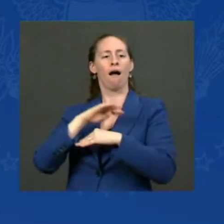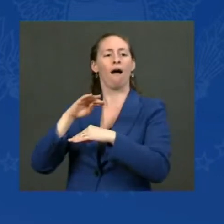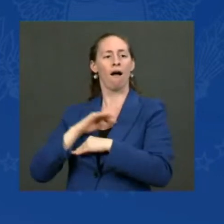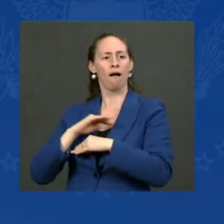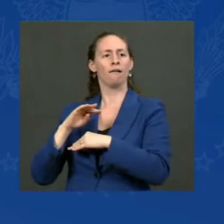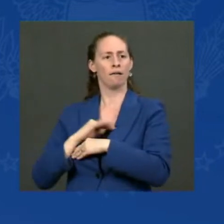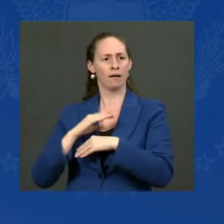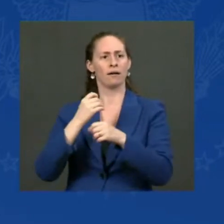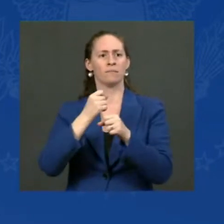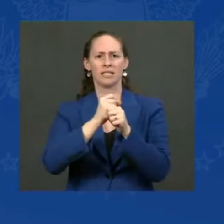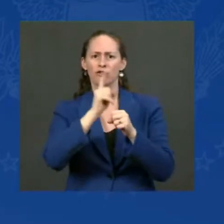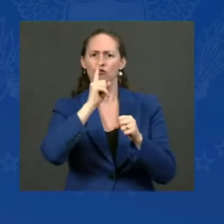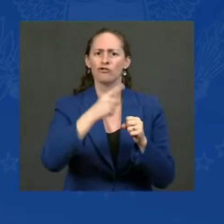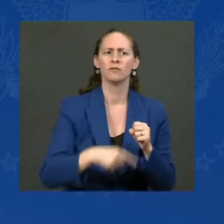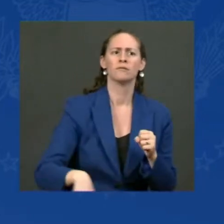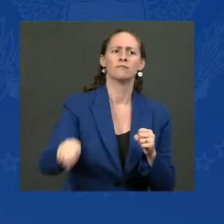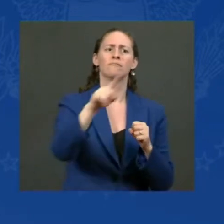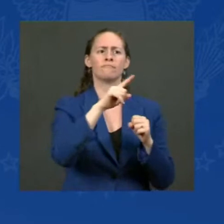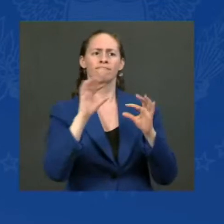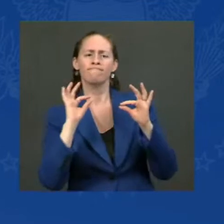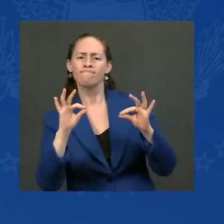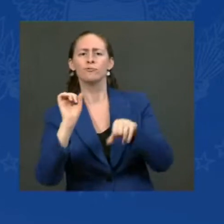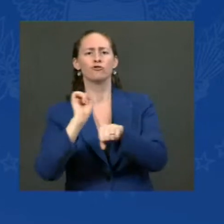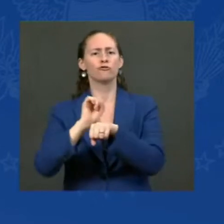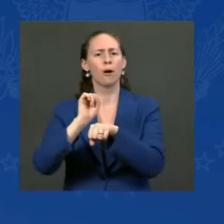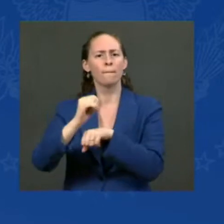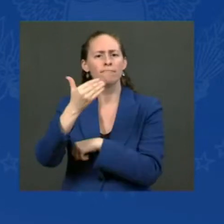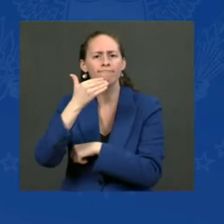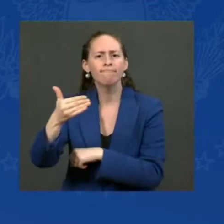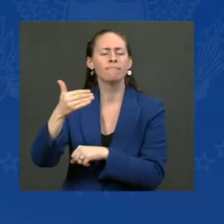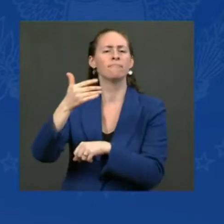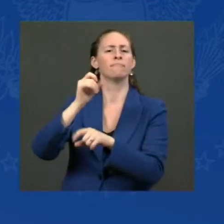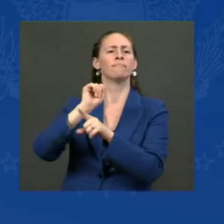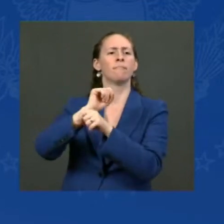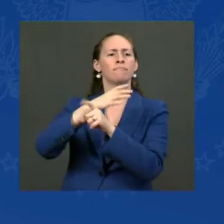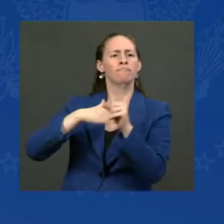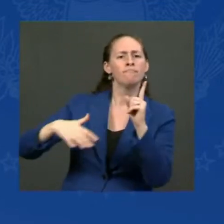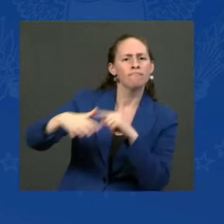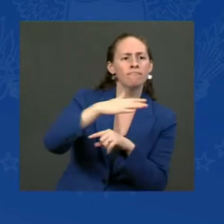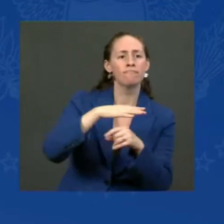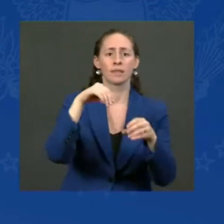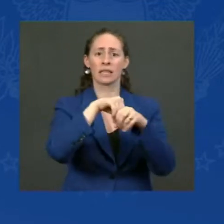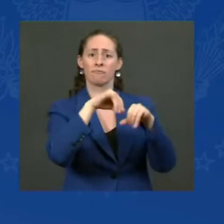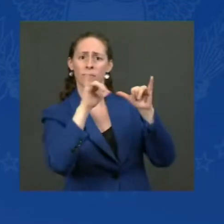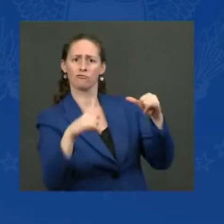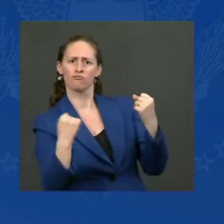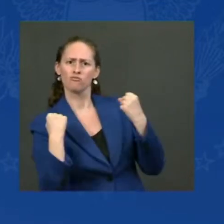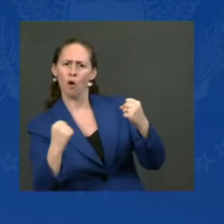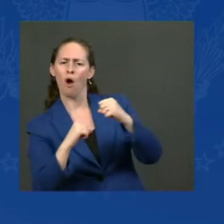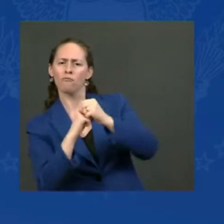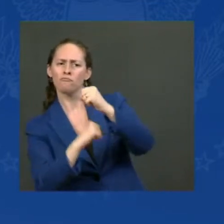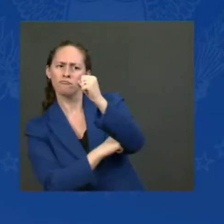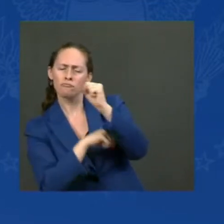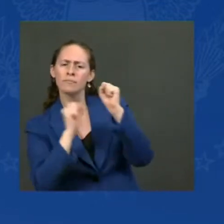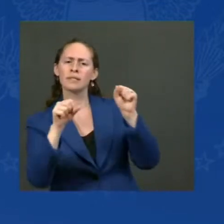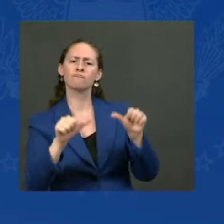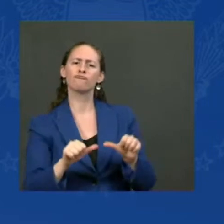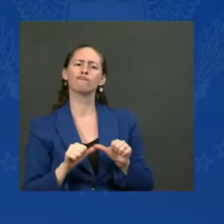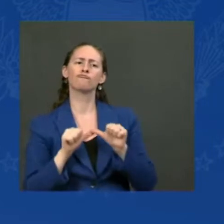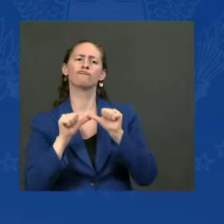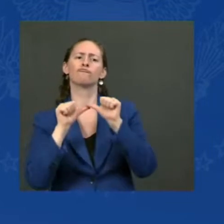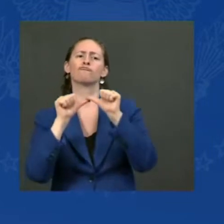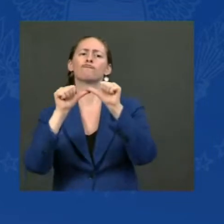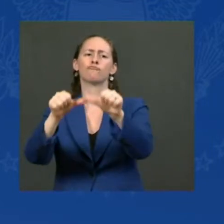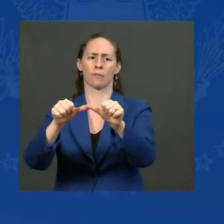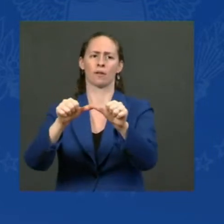high labor and environmental standards, infrastructure can be a strong foundation that allows societies in low and middle-income